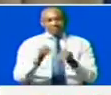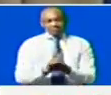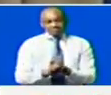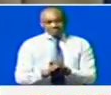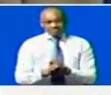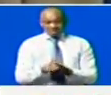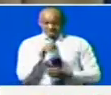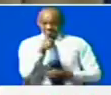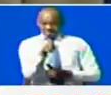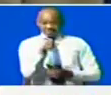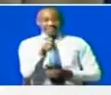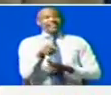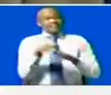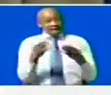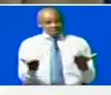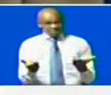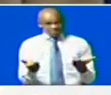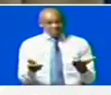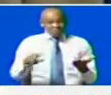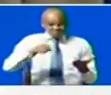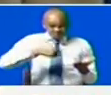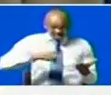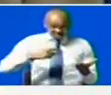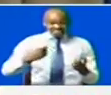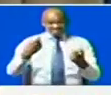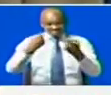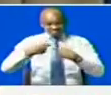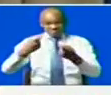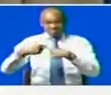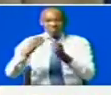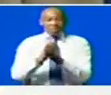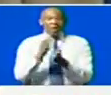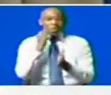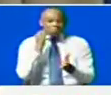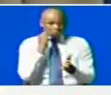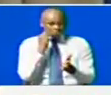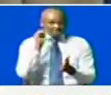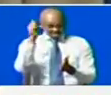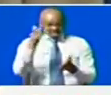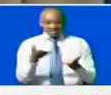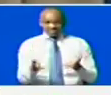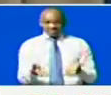This is how we have been rewarded with our home, Kenya.